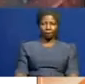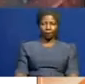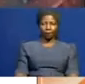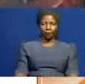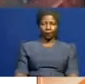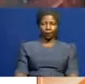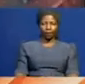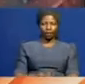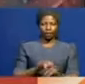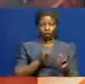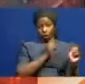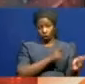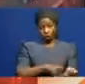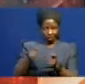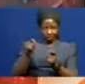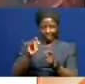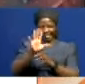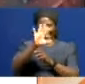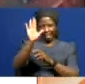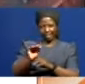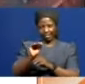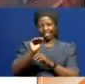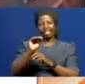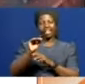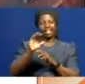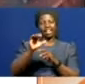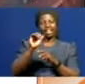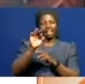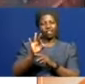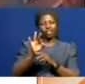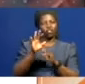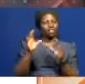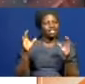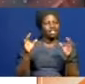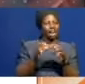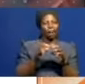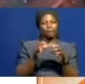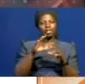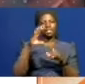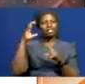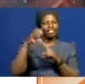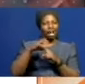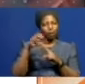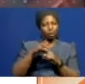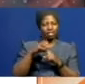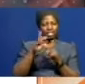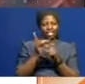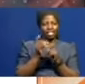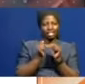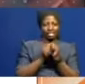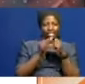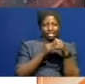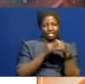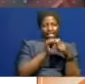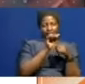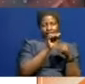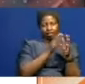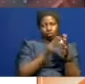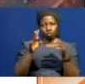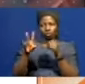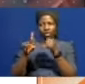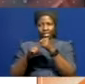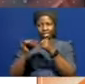On hockey, the Africa Cup of Club Champions, slated for the 18th to the 26th of this month, is inching